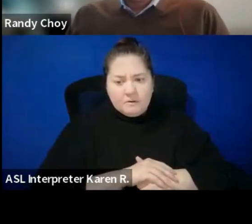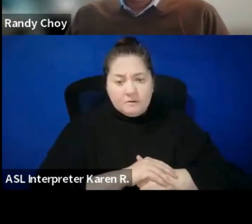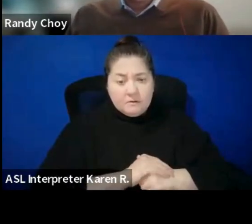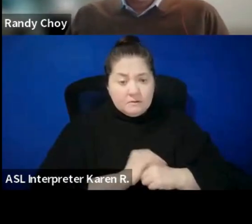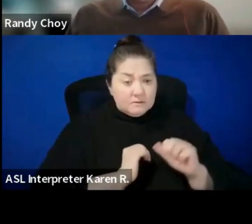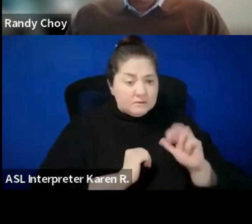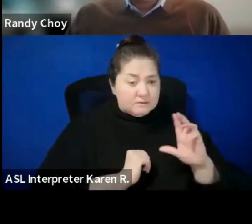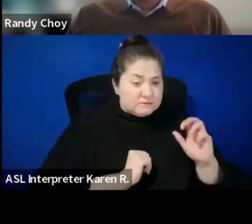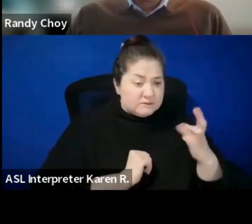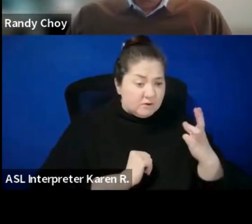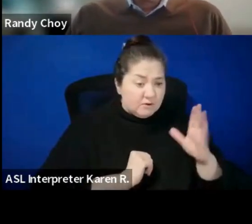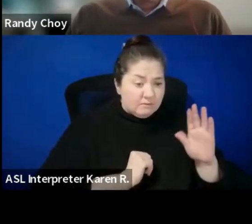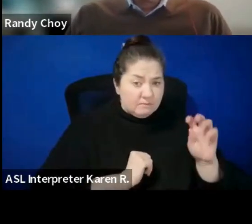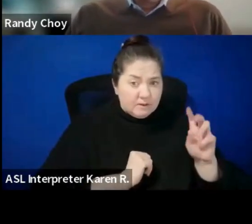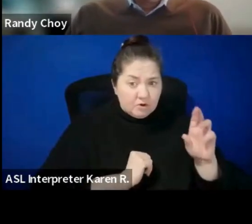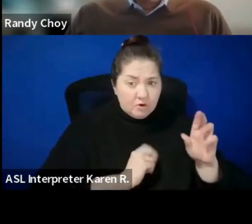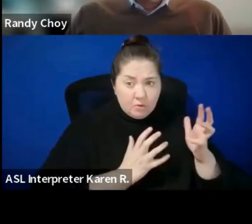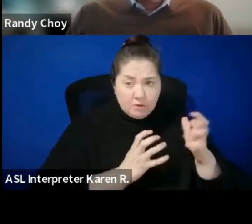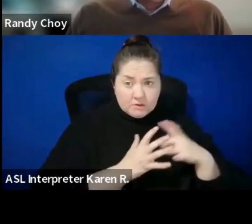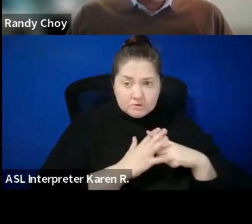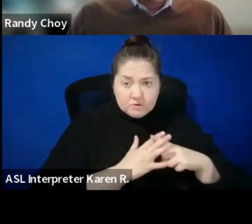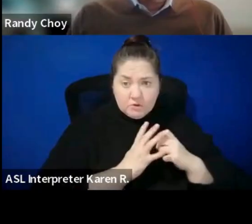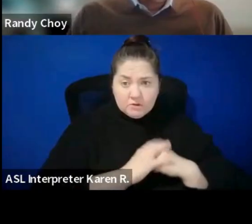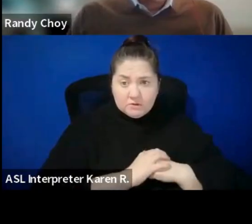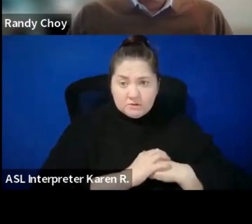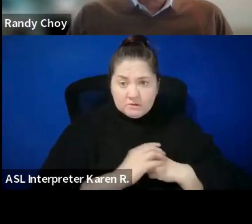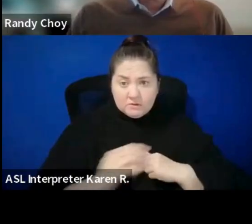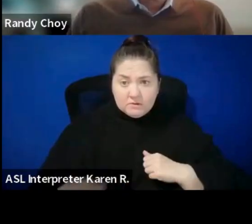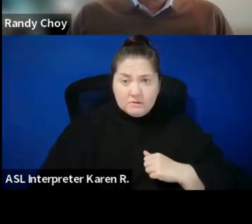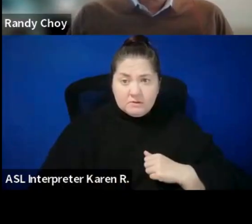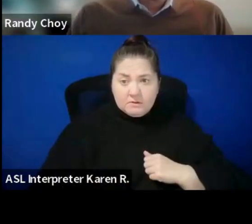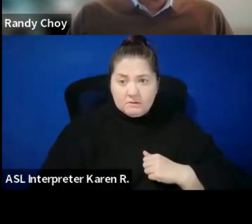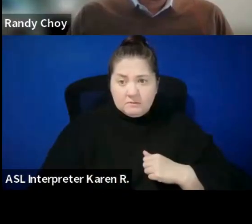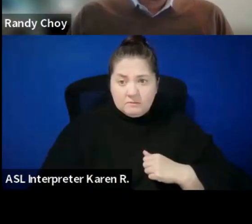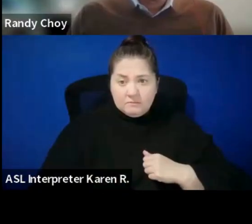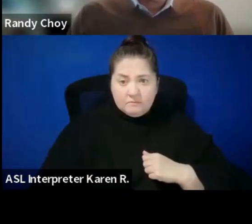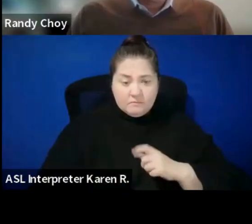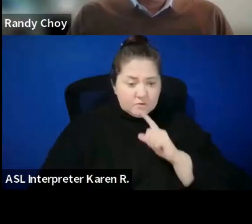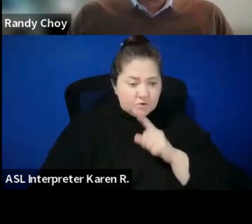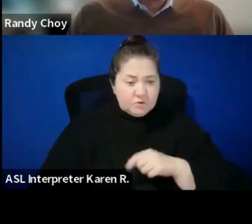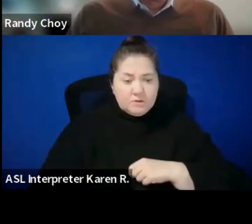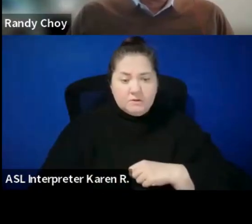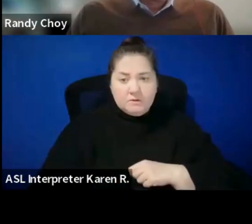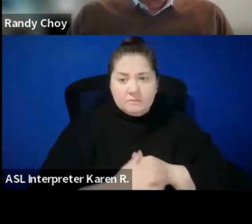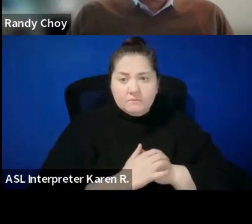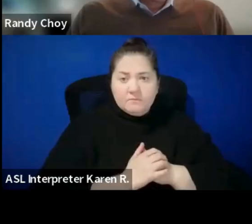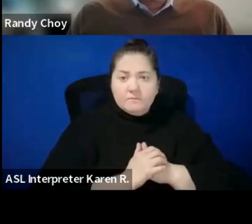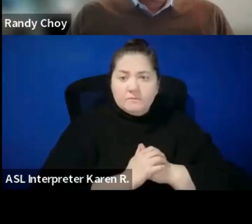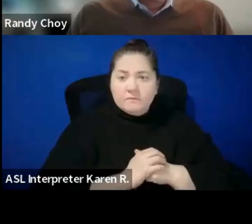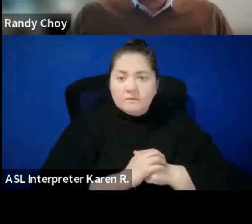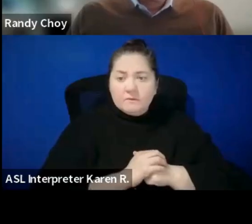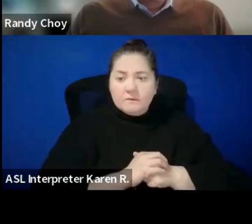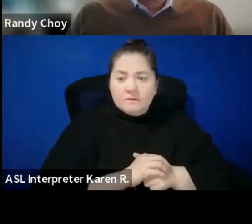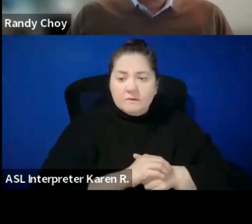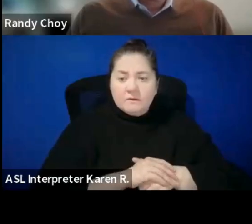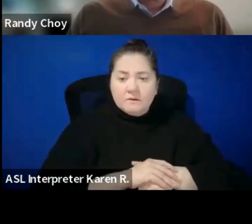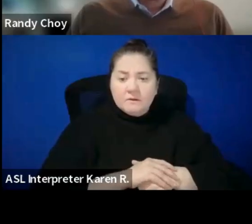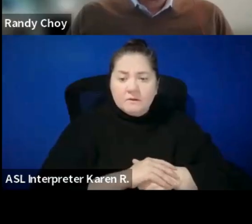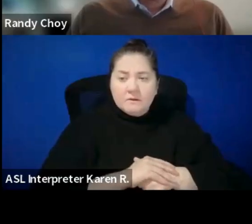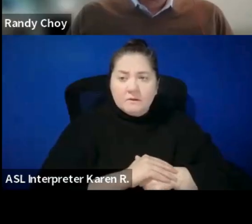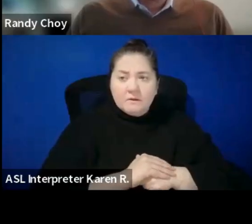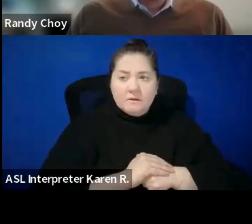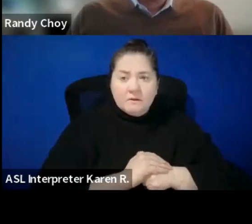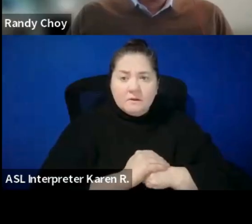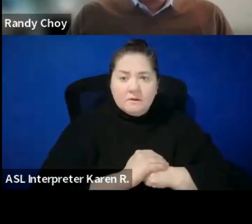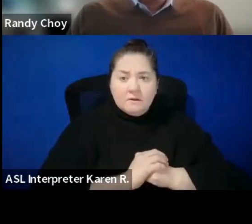Sarah Bednar, do you want to start that conversation? Sure, I'll kick us off. Thank I you. mean, I think the first thing to really think